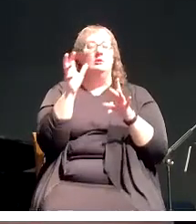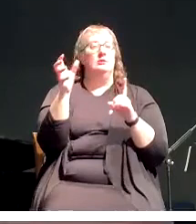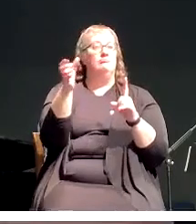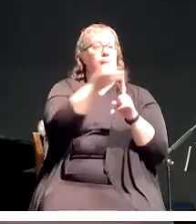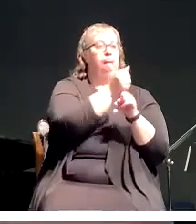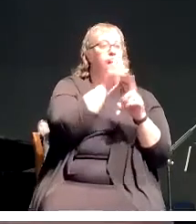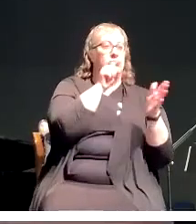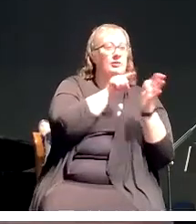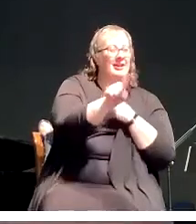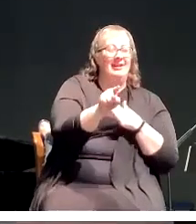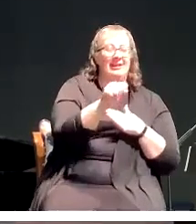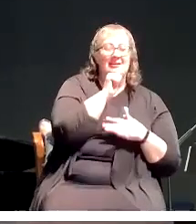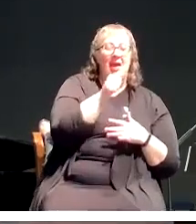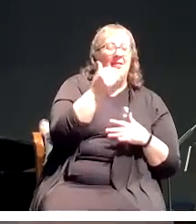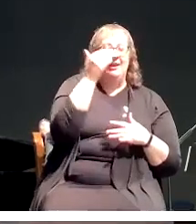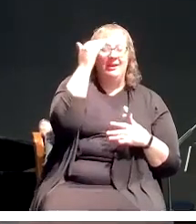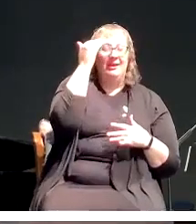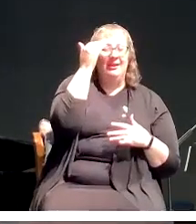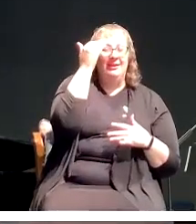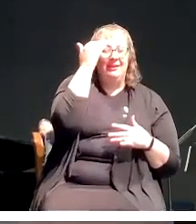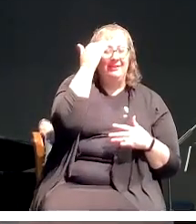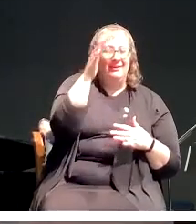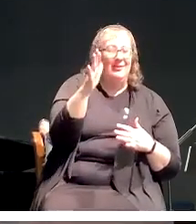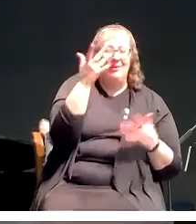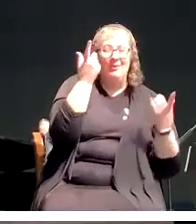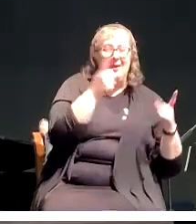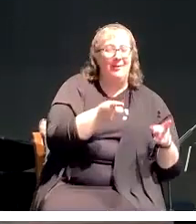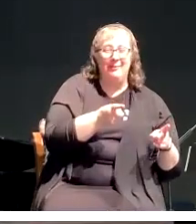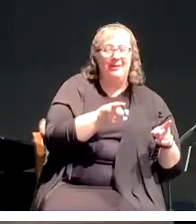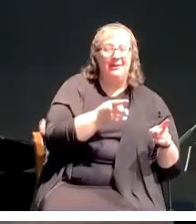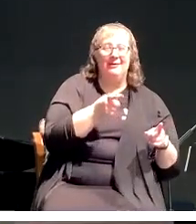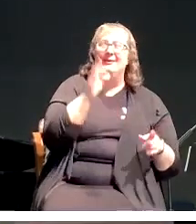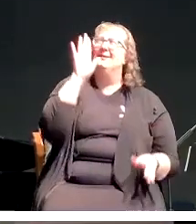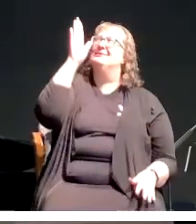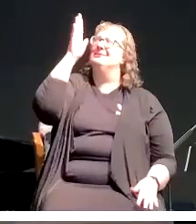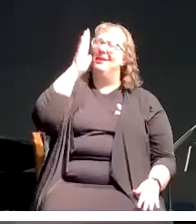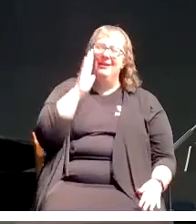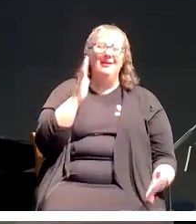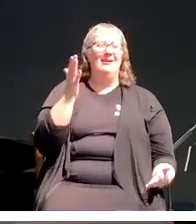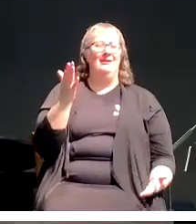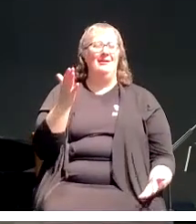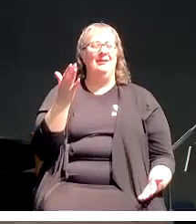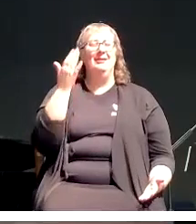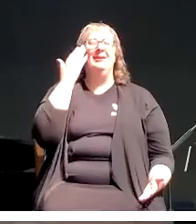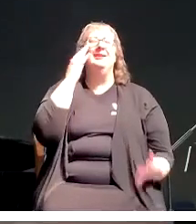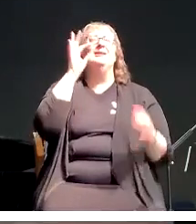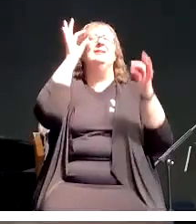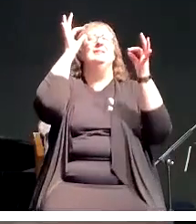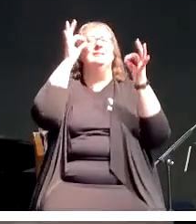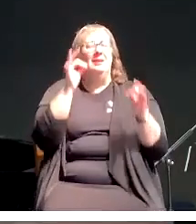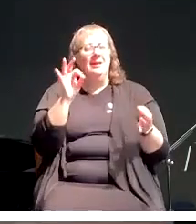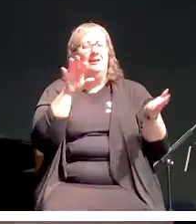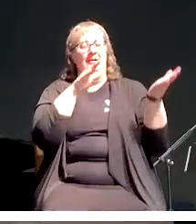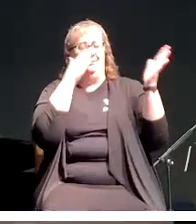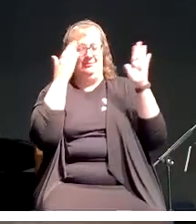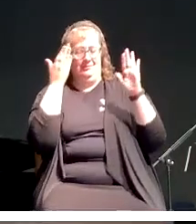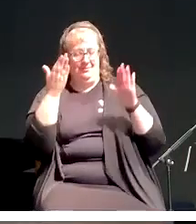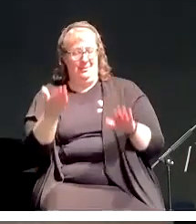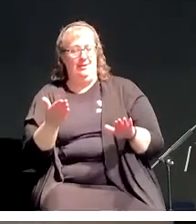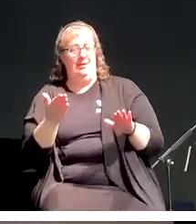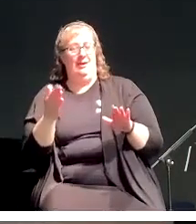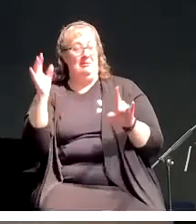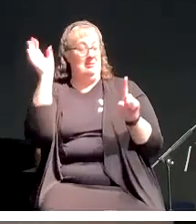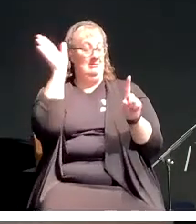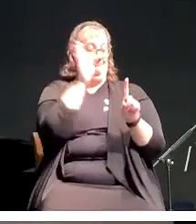killed. It's not that he didn't know what was going on. He's God. He chose to die. He was